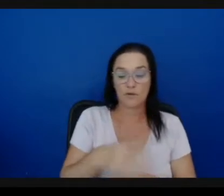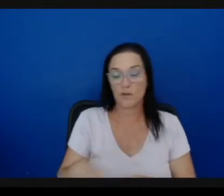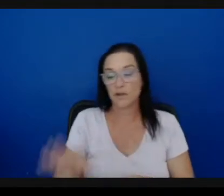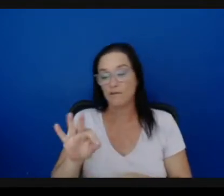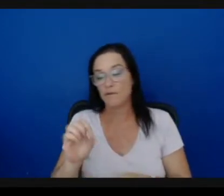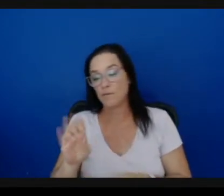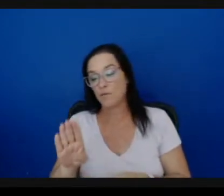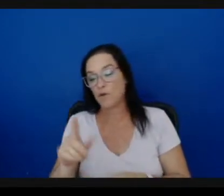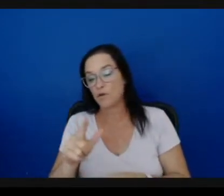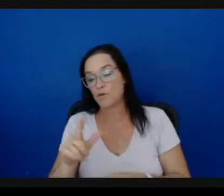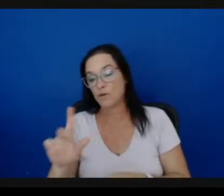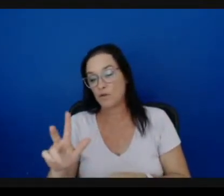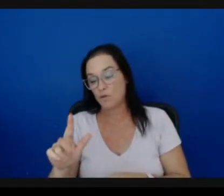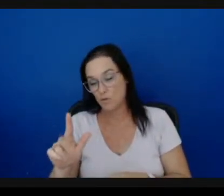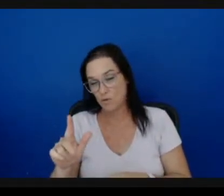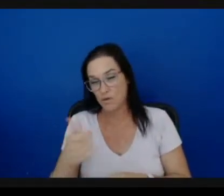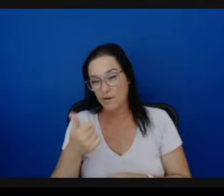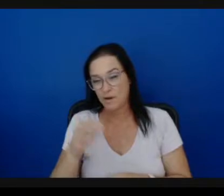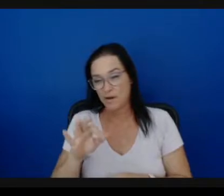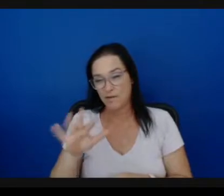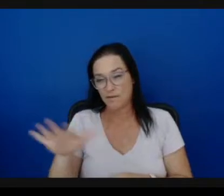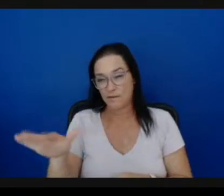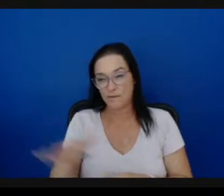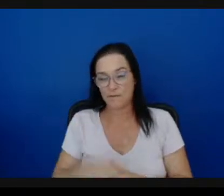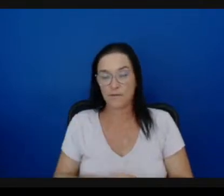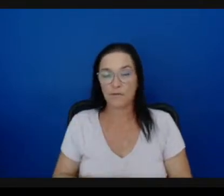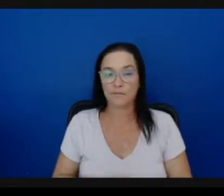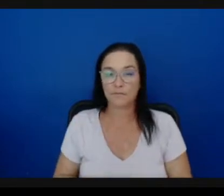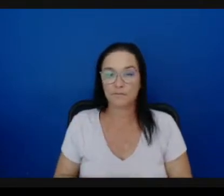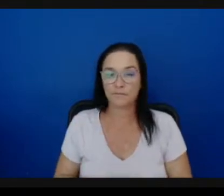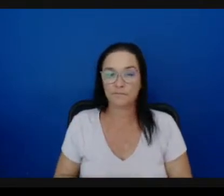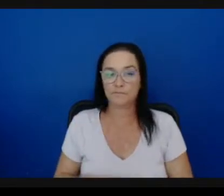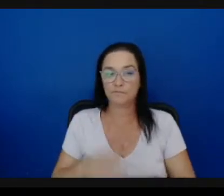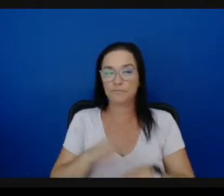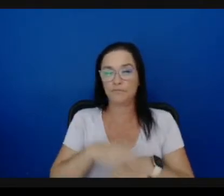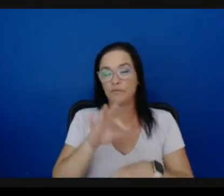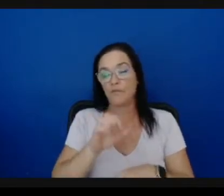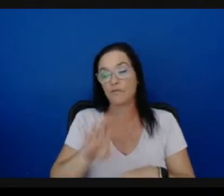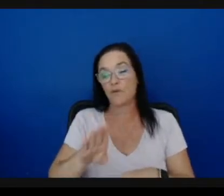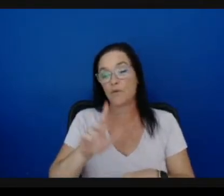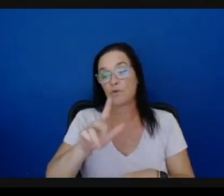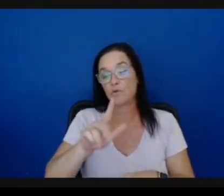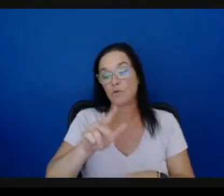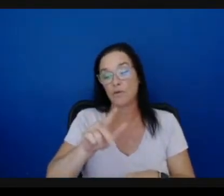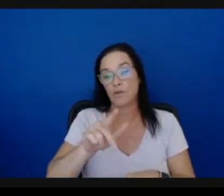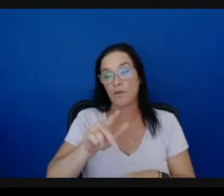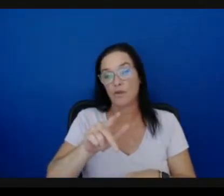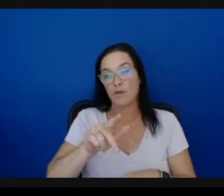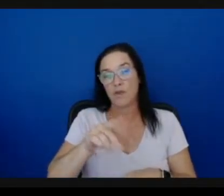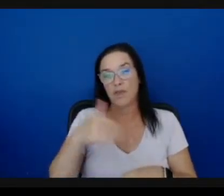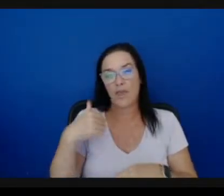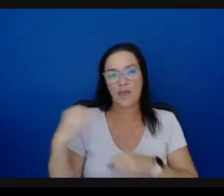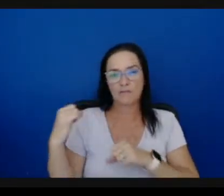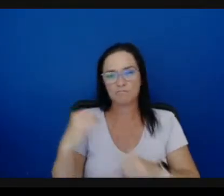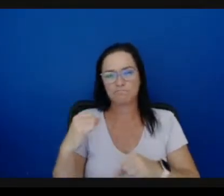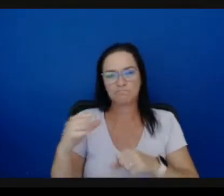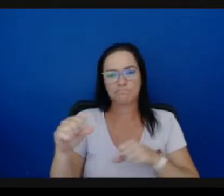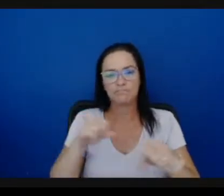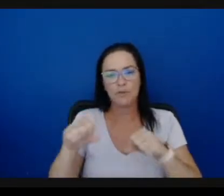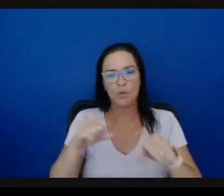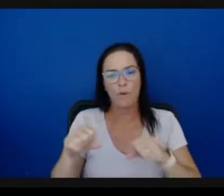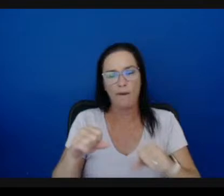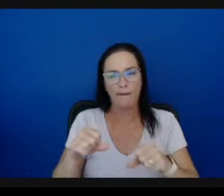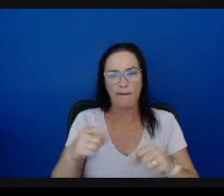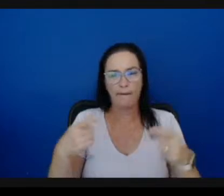23, 1955. On February 23, a sharp earthquake of moderate size occurred